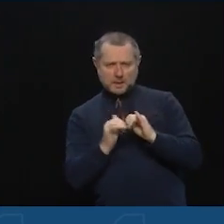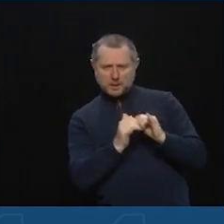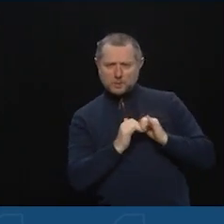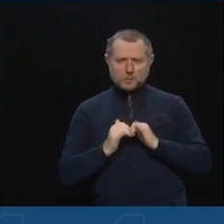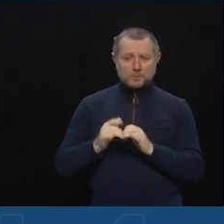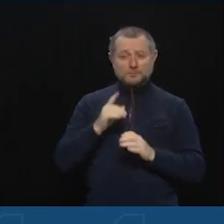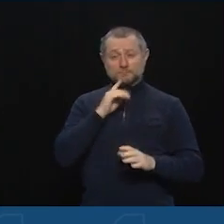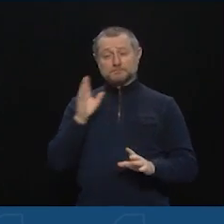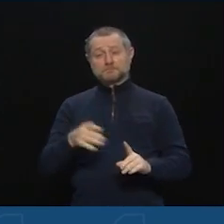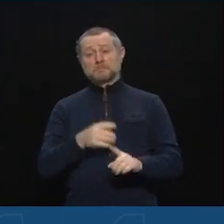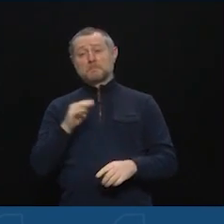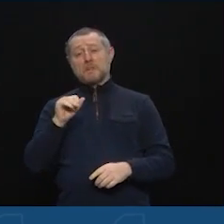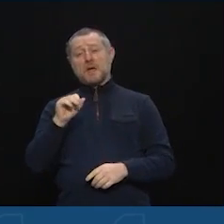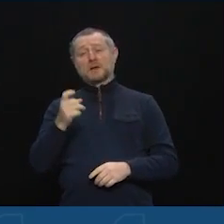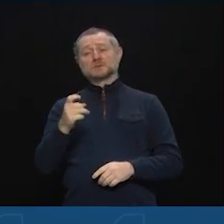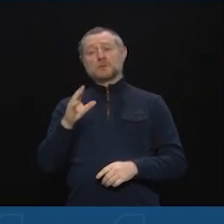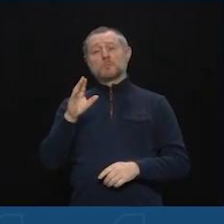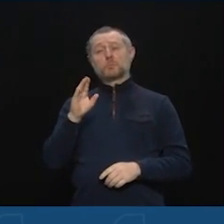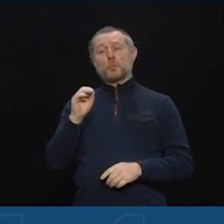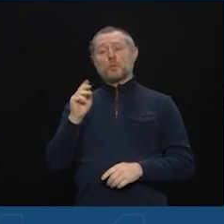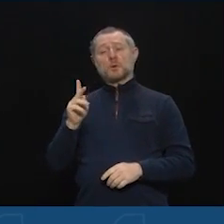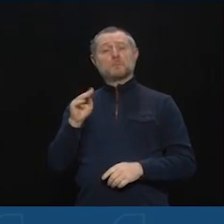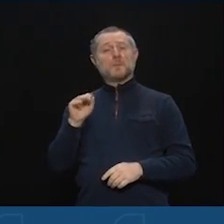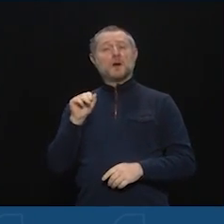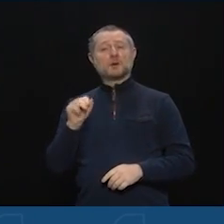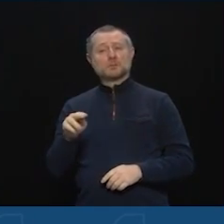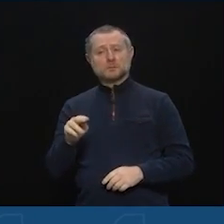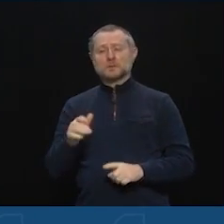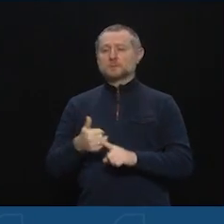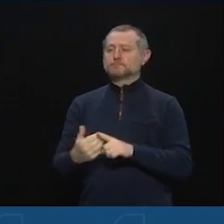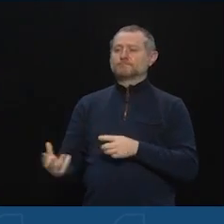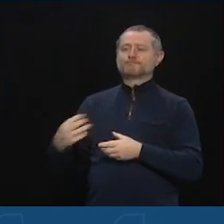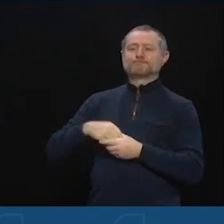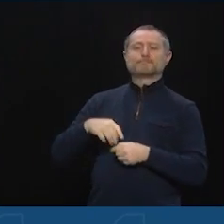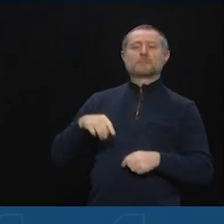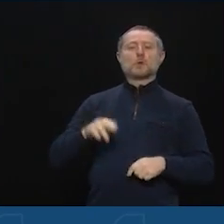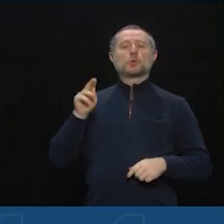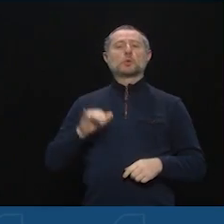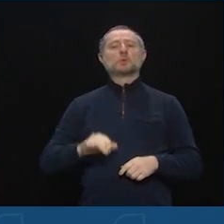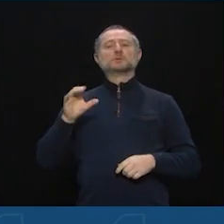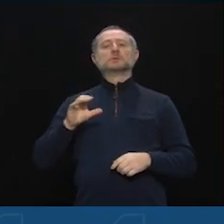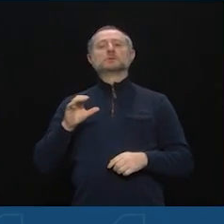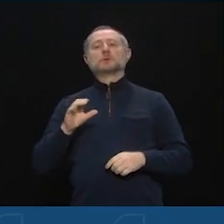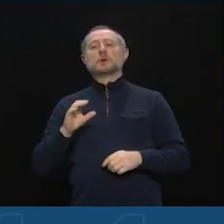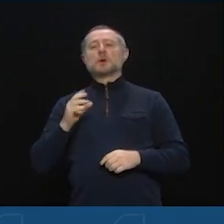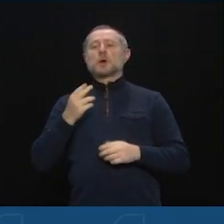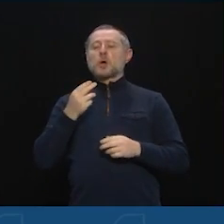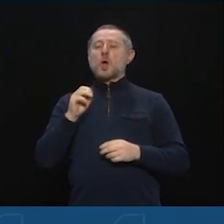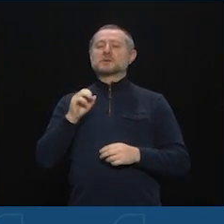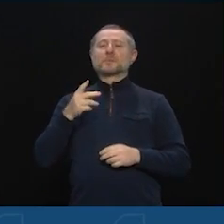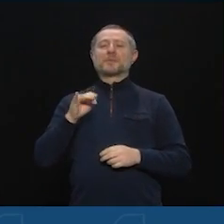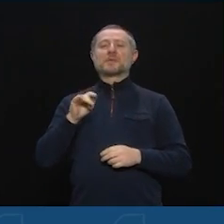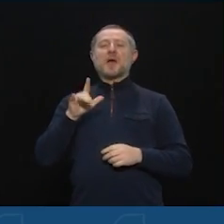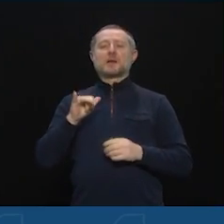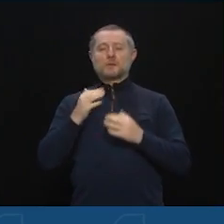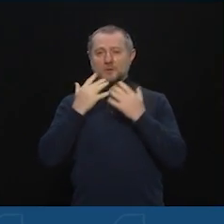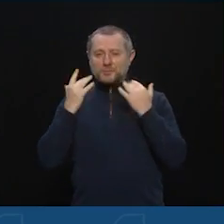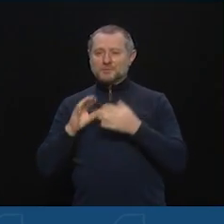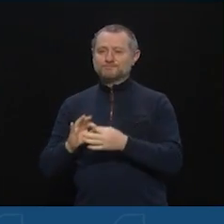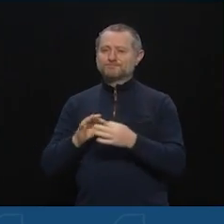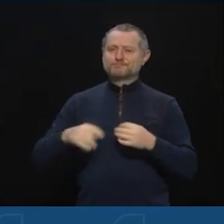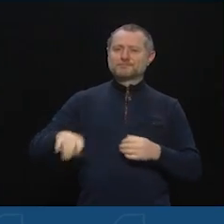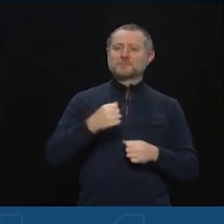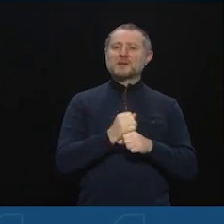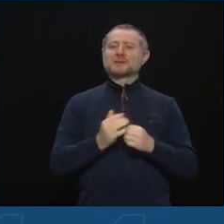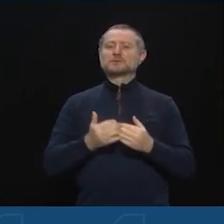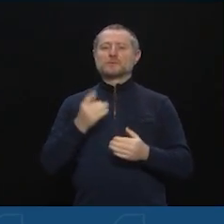again, was introduced, but he was very much involved in the New York City Hospitality Alliance in just trying to make it easier for people. And I